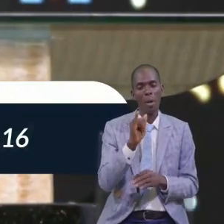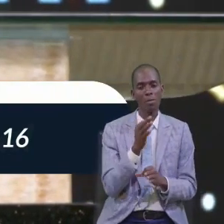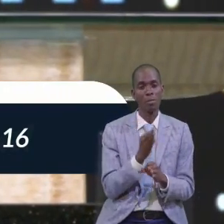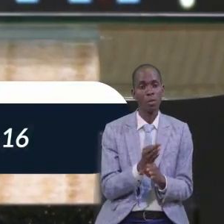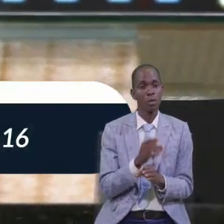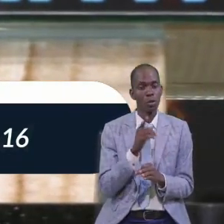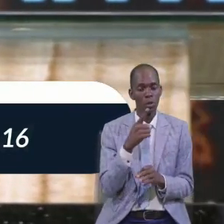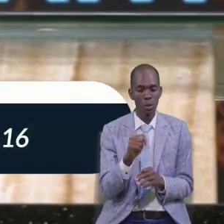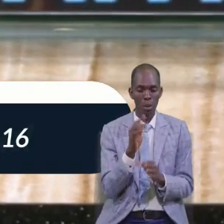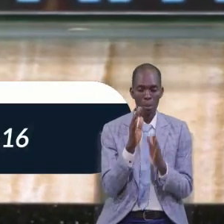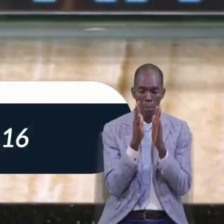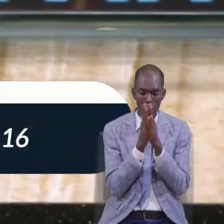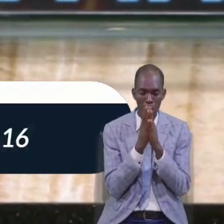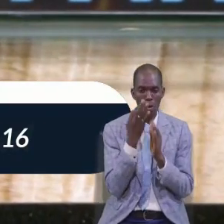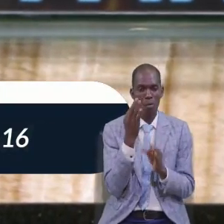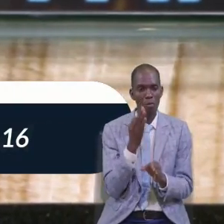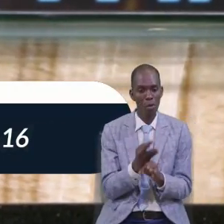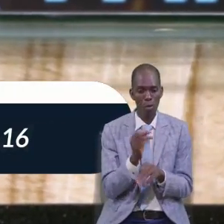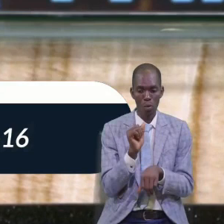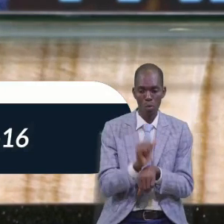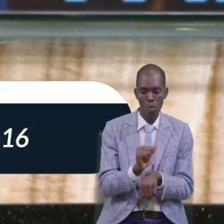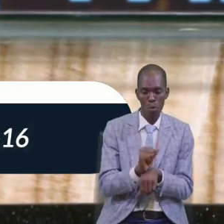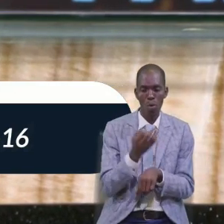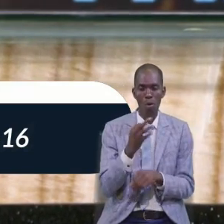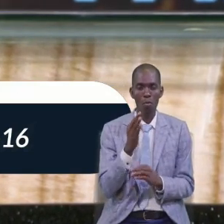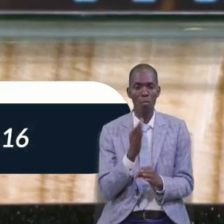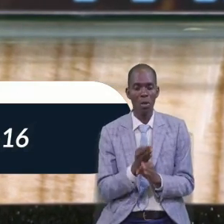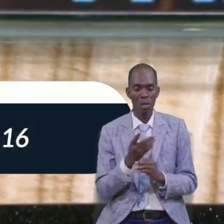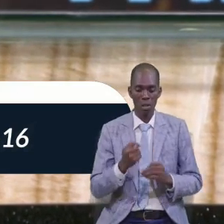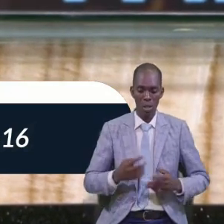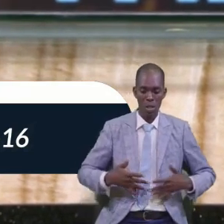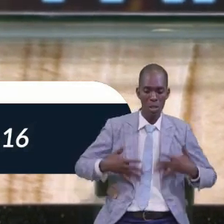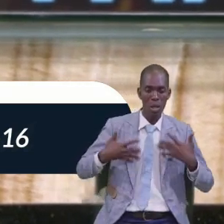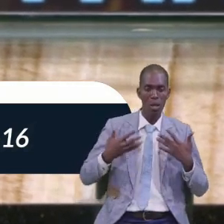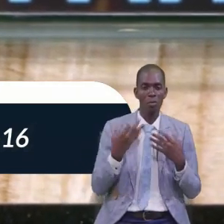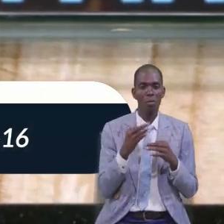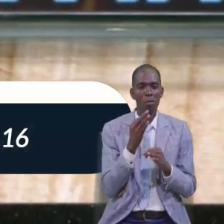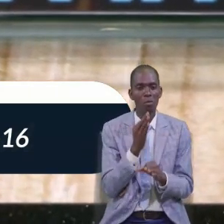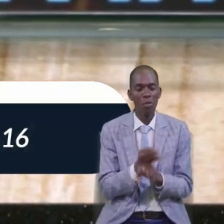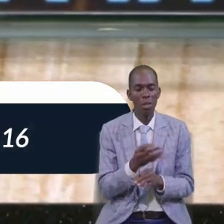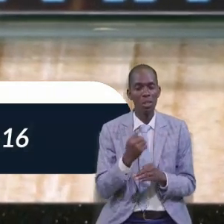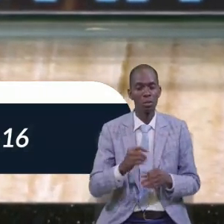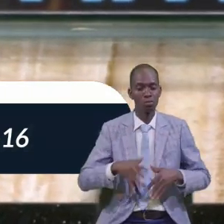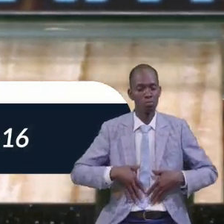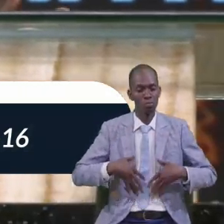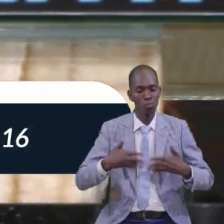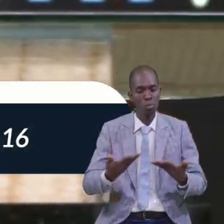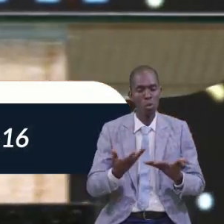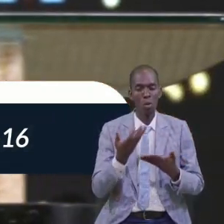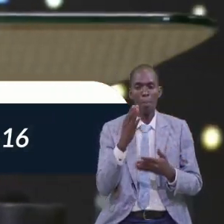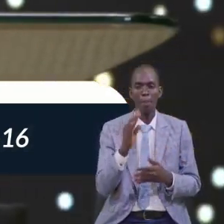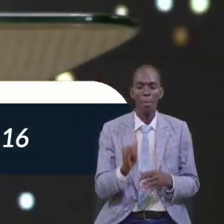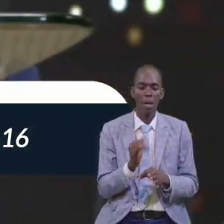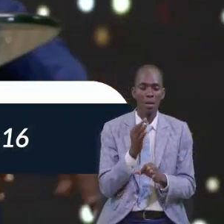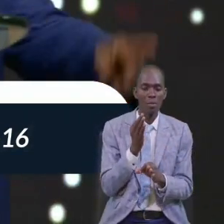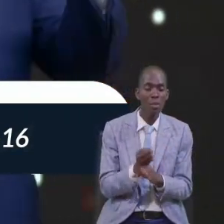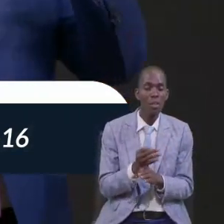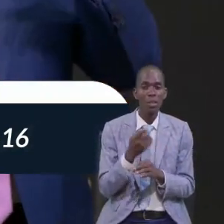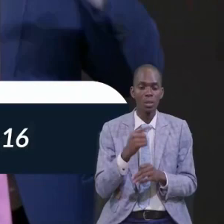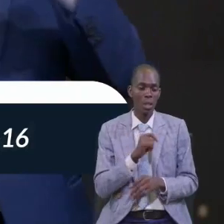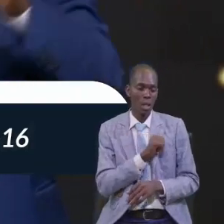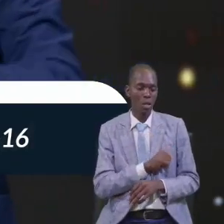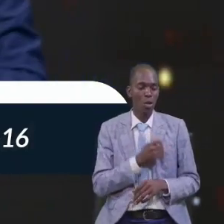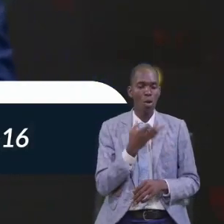of faith, the work of faith, the life of faith, the confession of faith, the attitude of